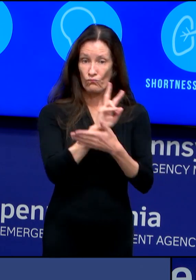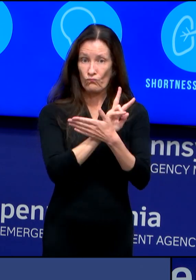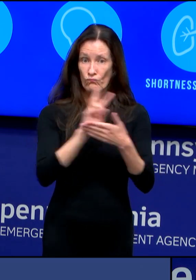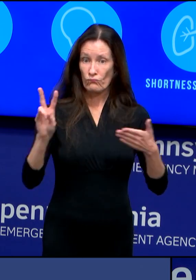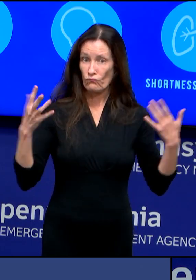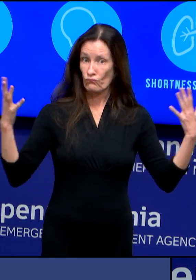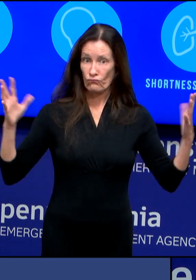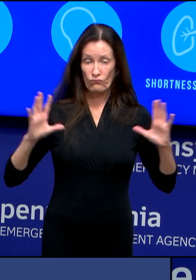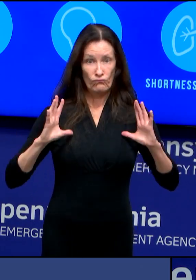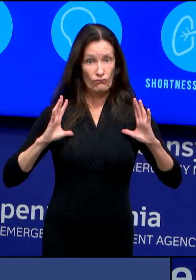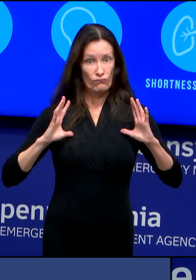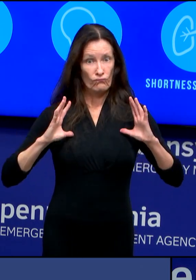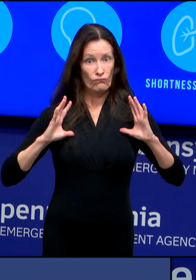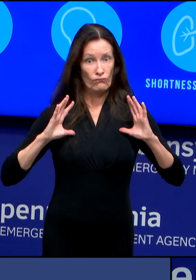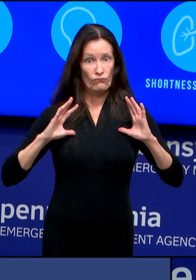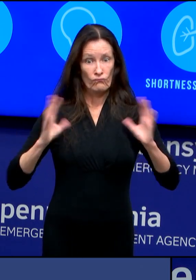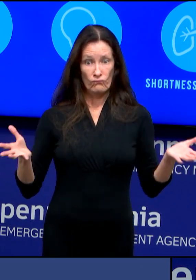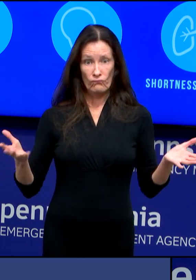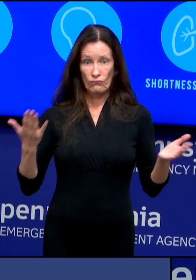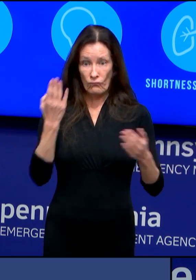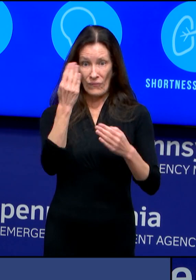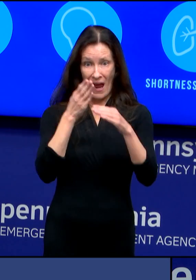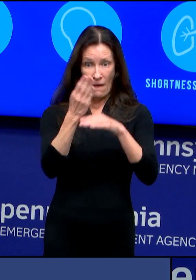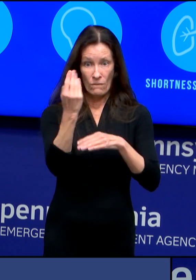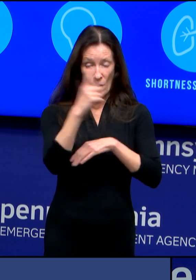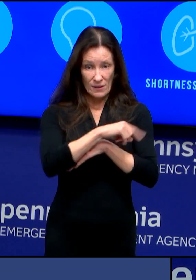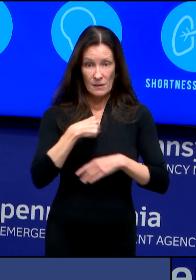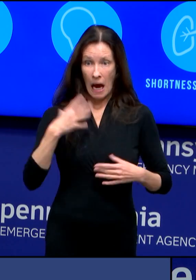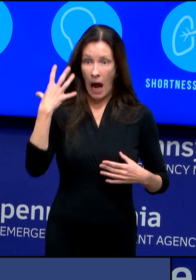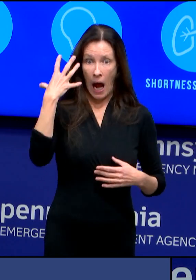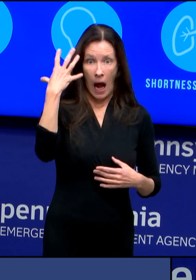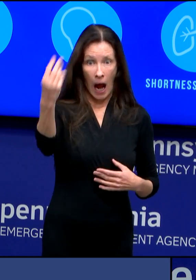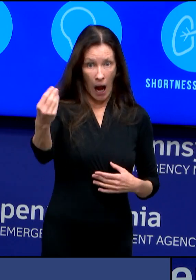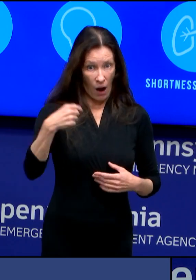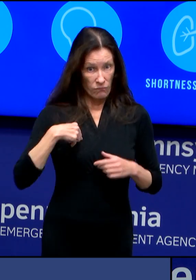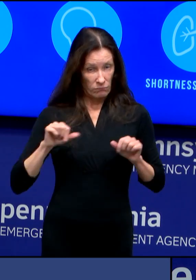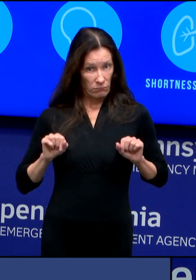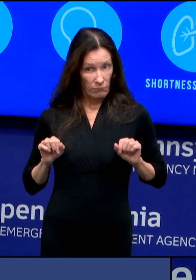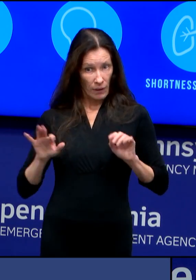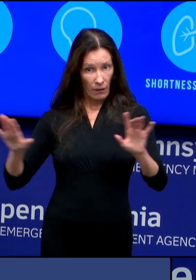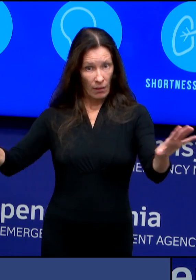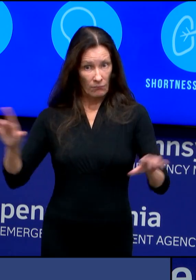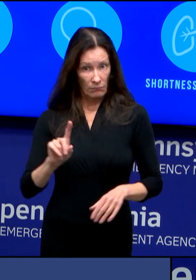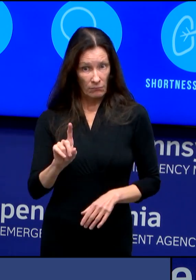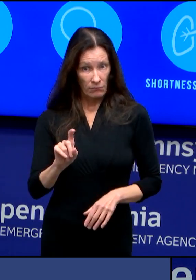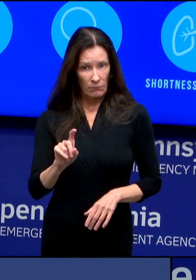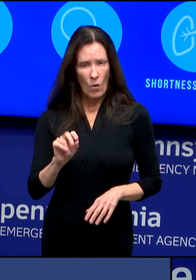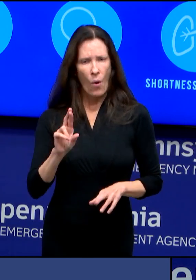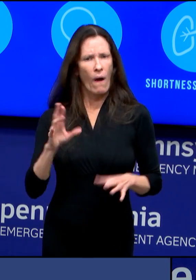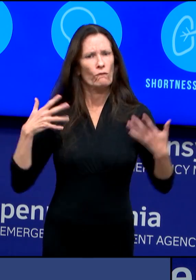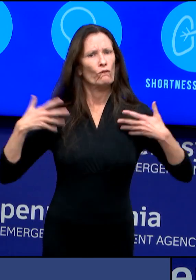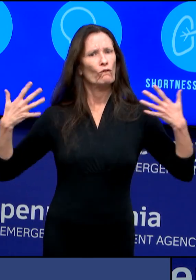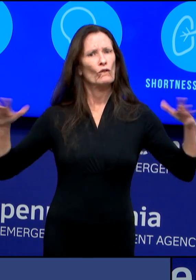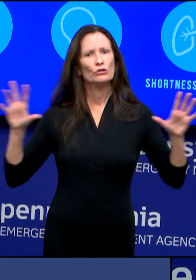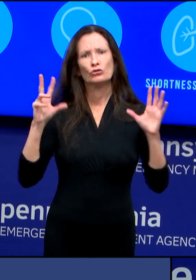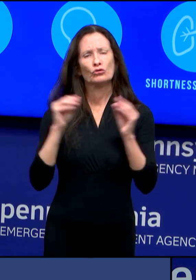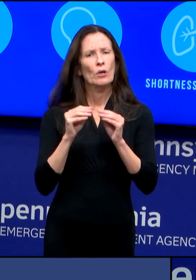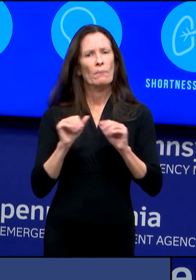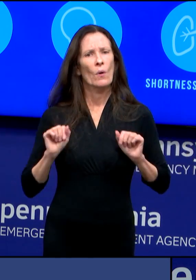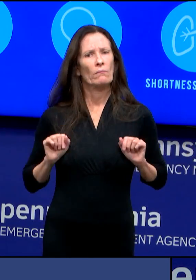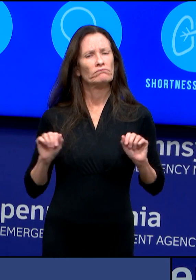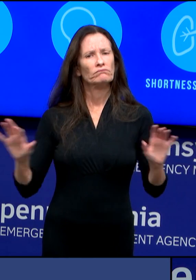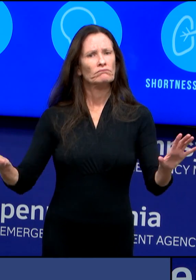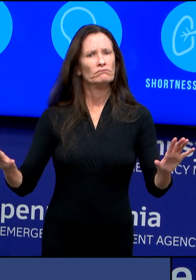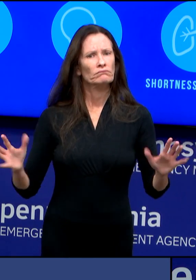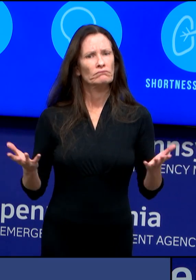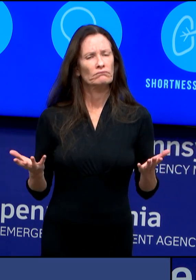has COVID-19, and then they self-quarantined for 14 days, at the end of the 14 days, they're